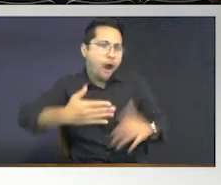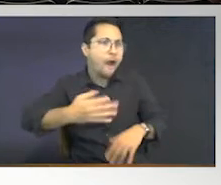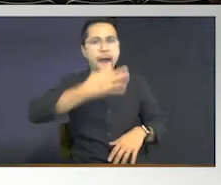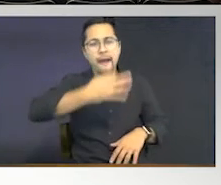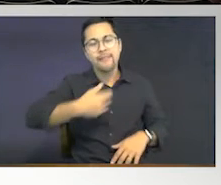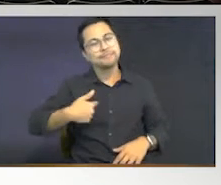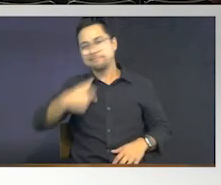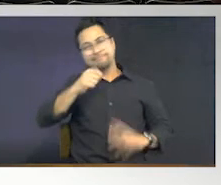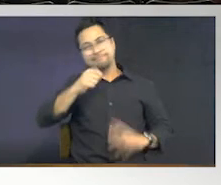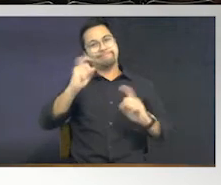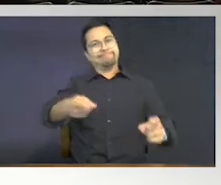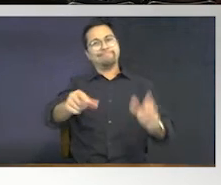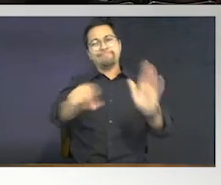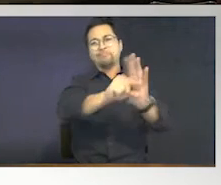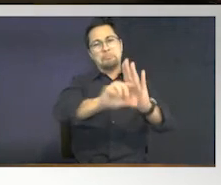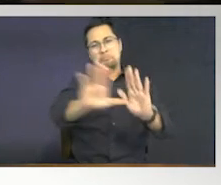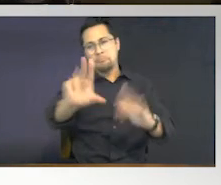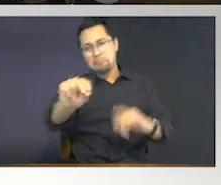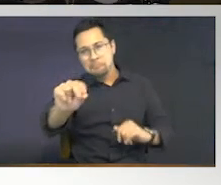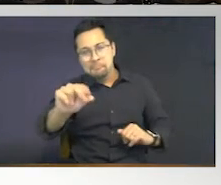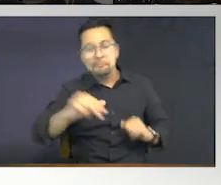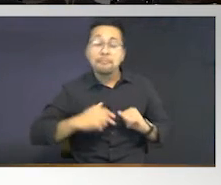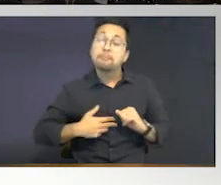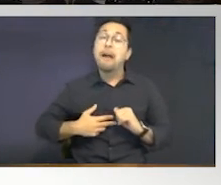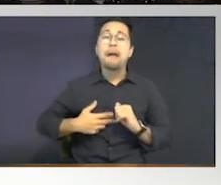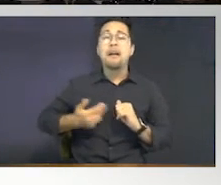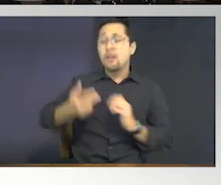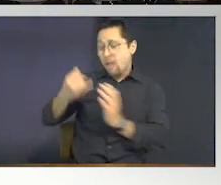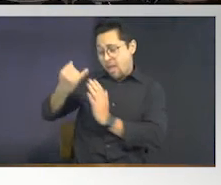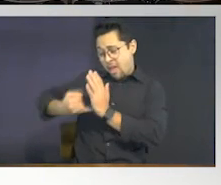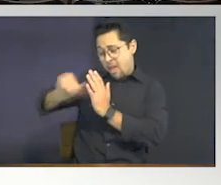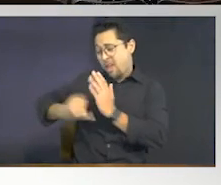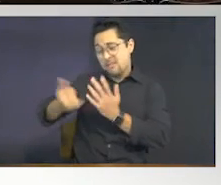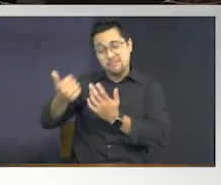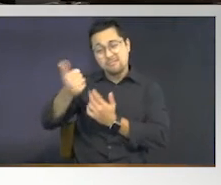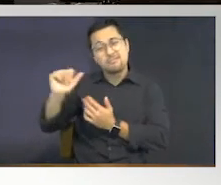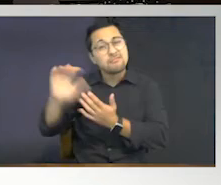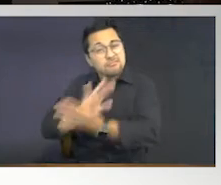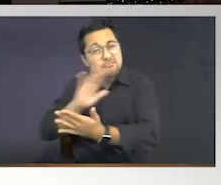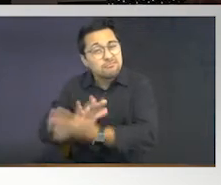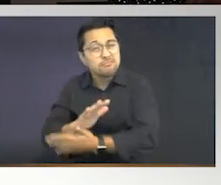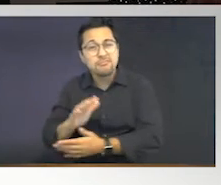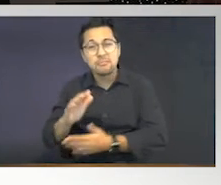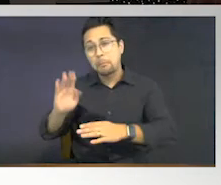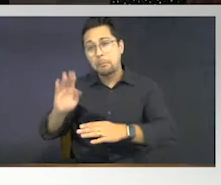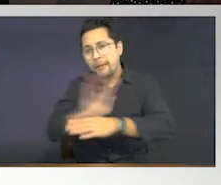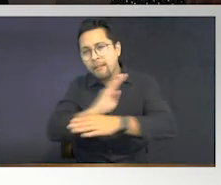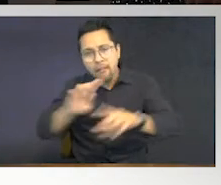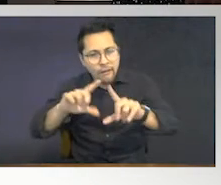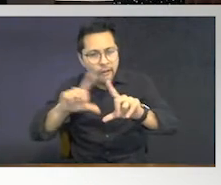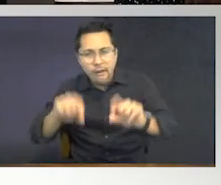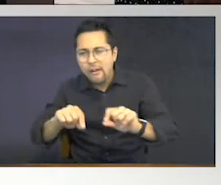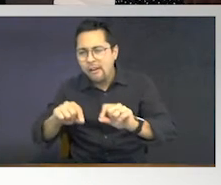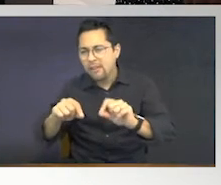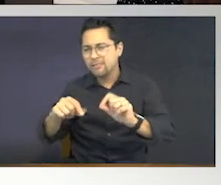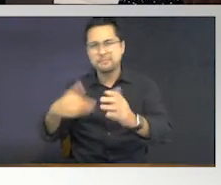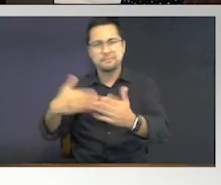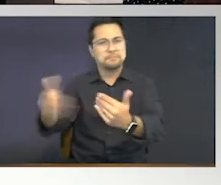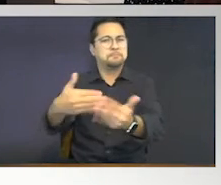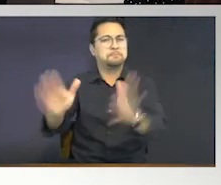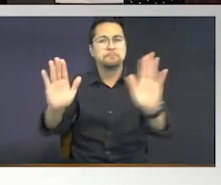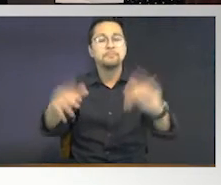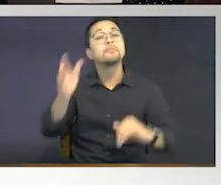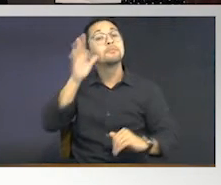picture on any piece of paper. It can be a small little business card, whatever. I'm going to give